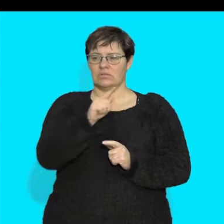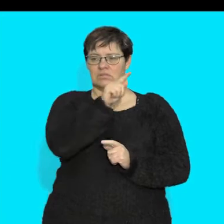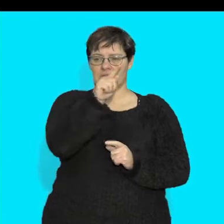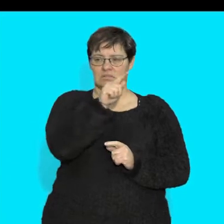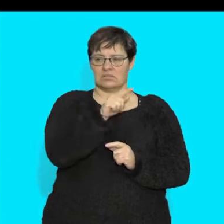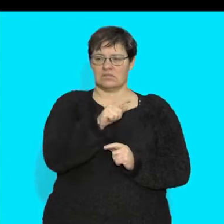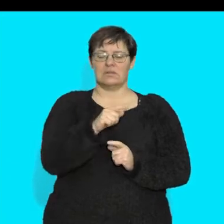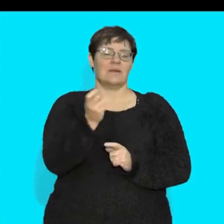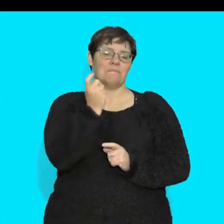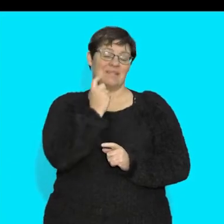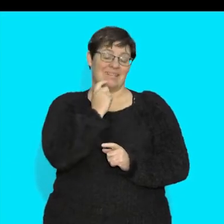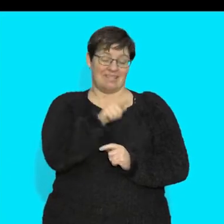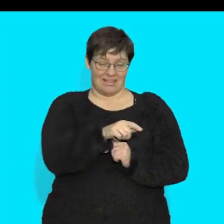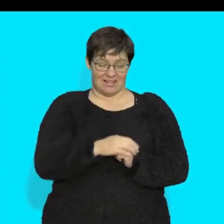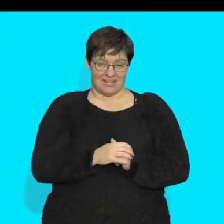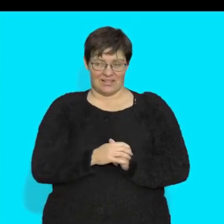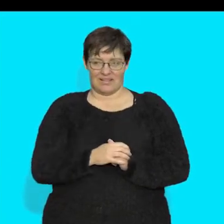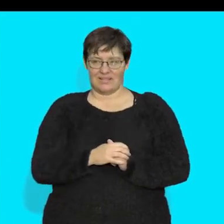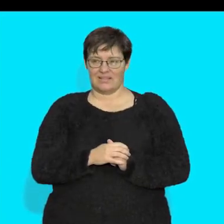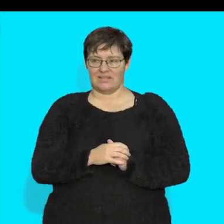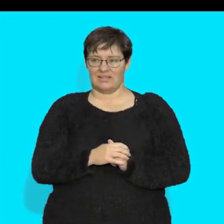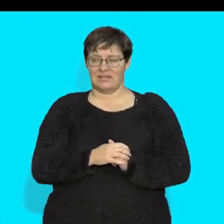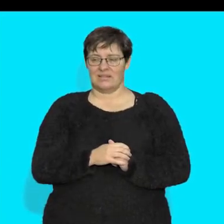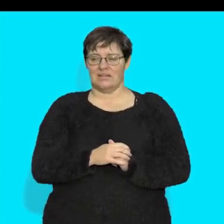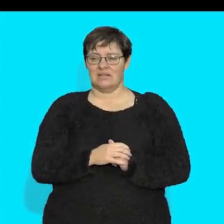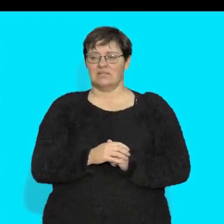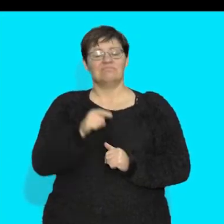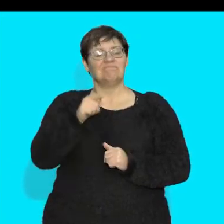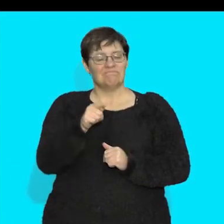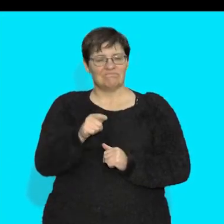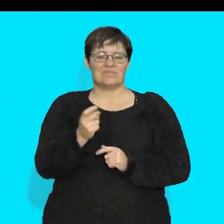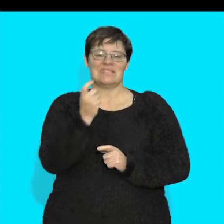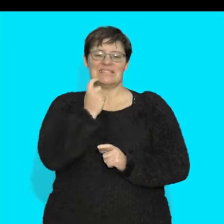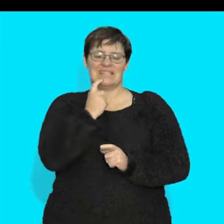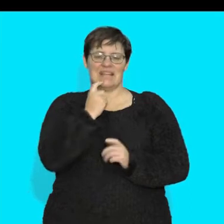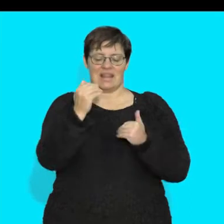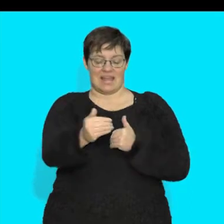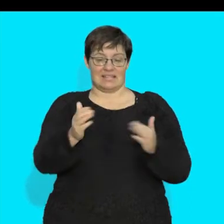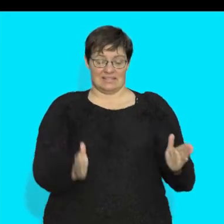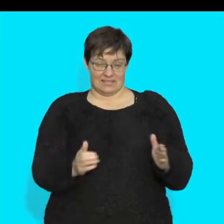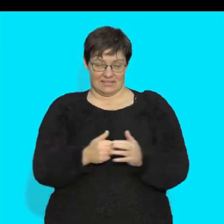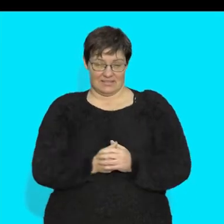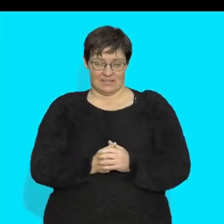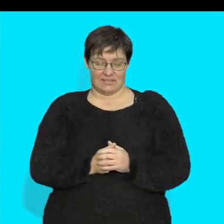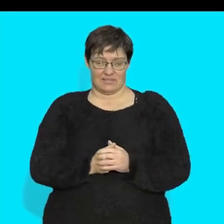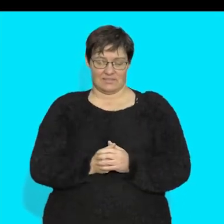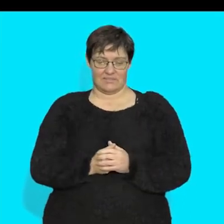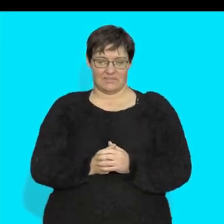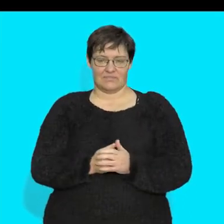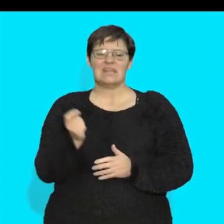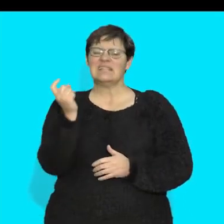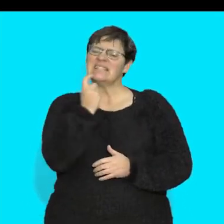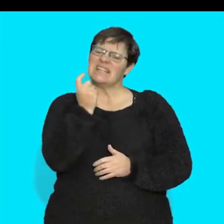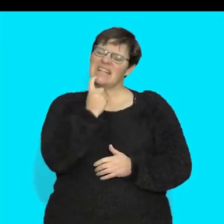Outline the metal part on the outside there, and that's the steel case. Now,